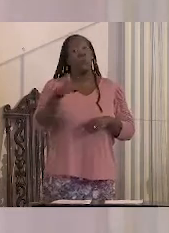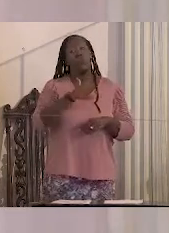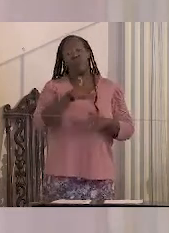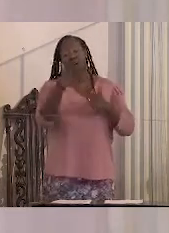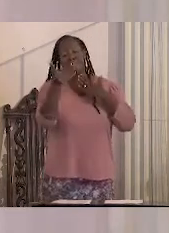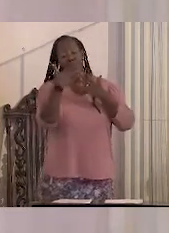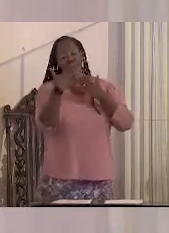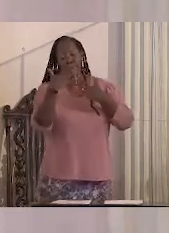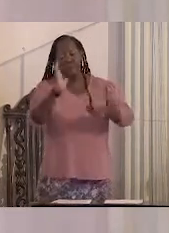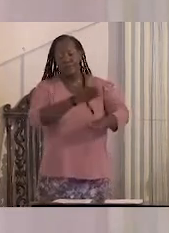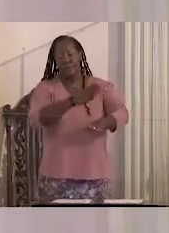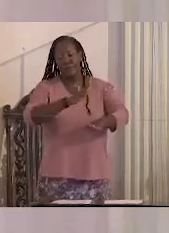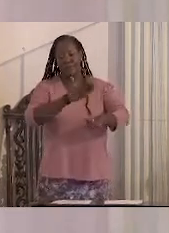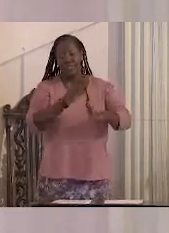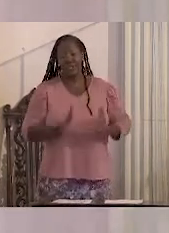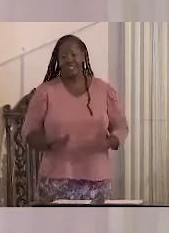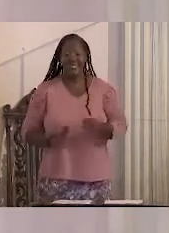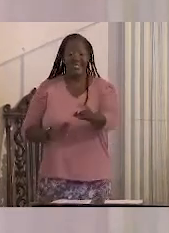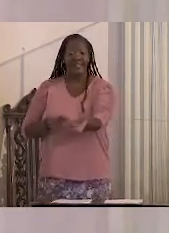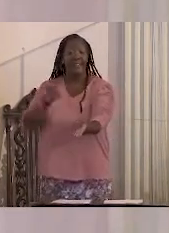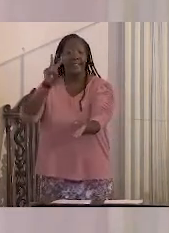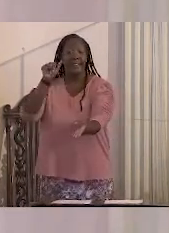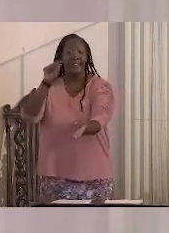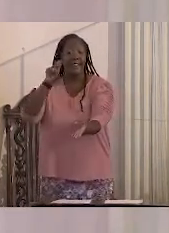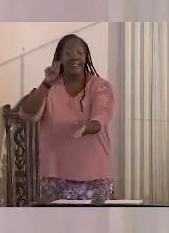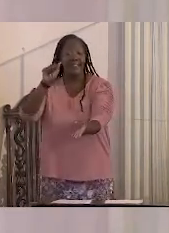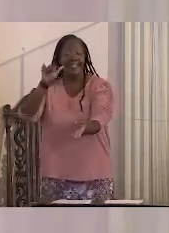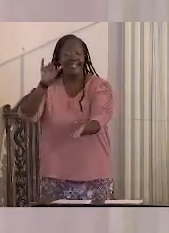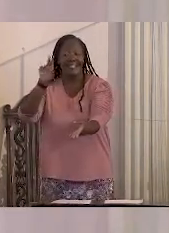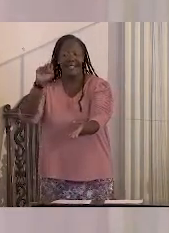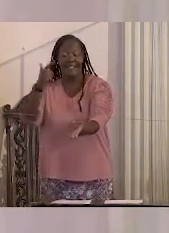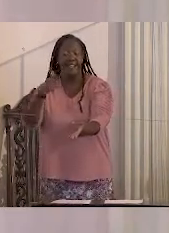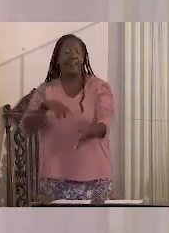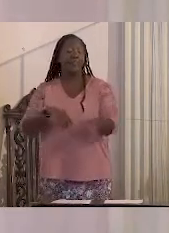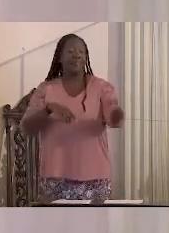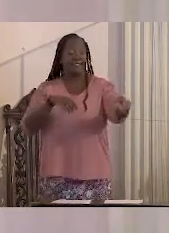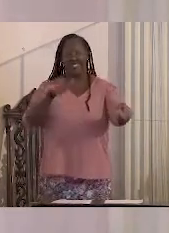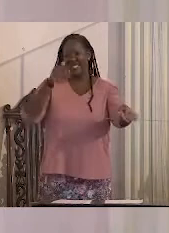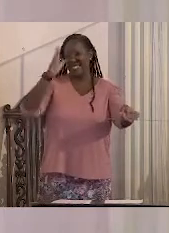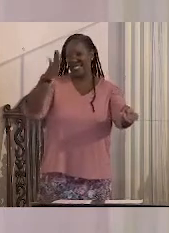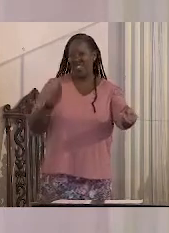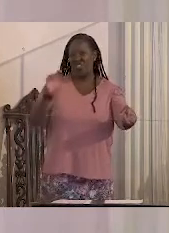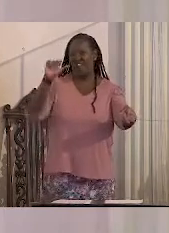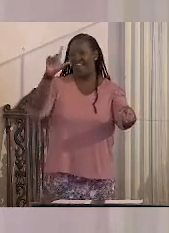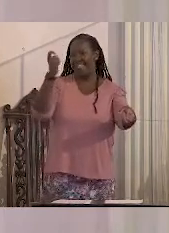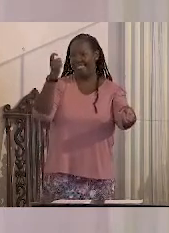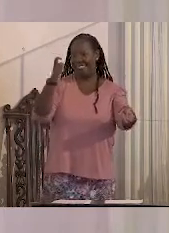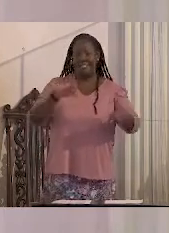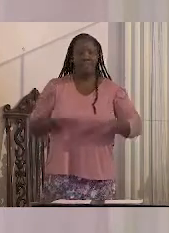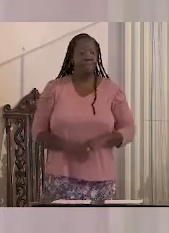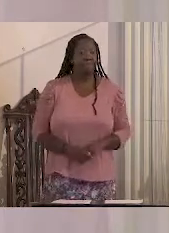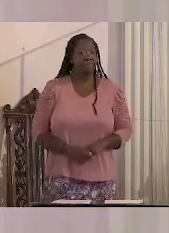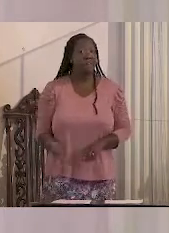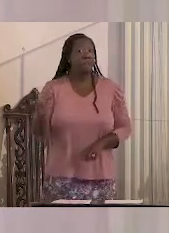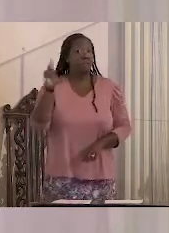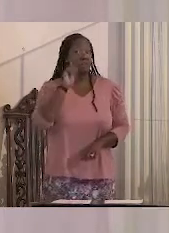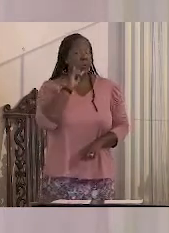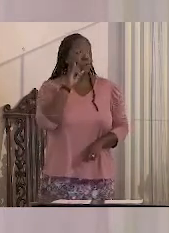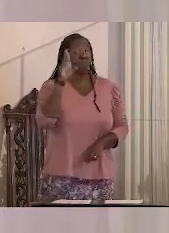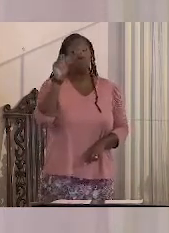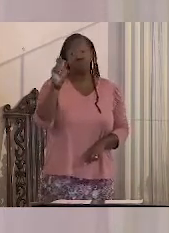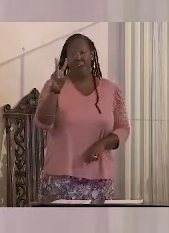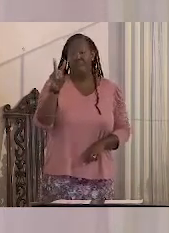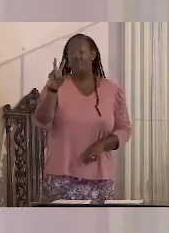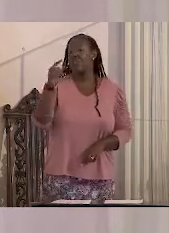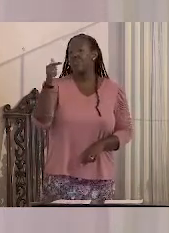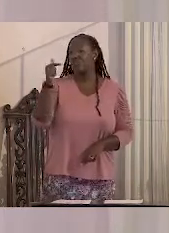today, Vanessa Young and Alex Bodenham. As you just heard, Reverend Louise Green is still at